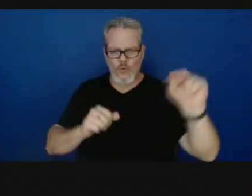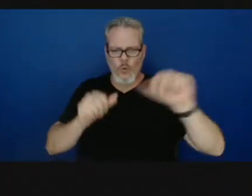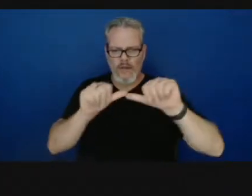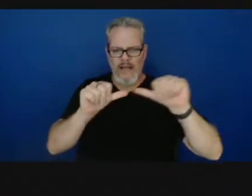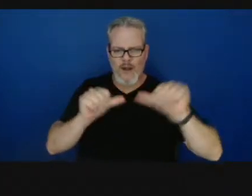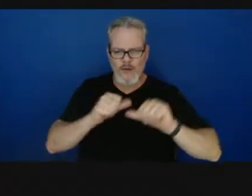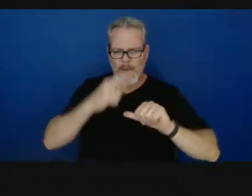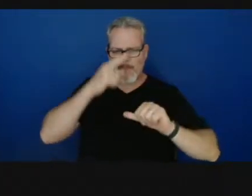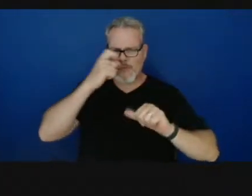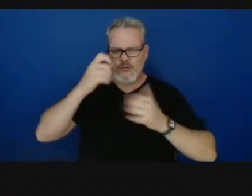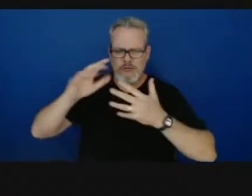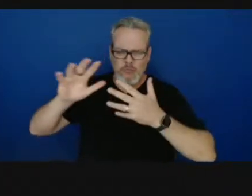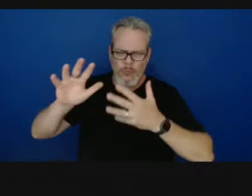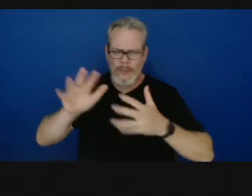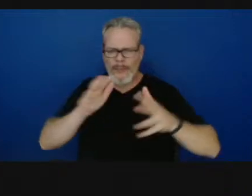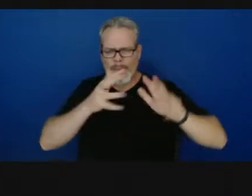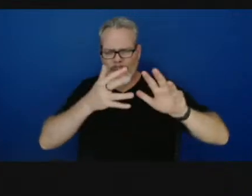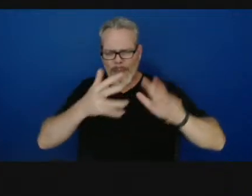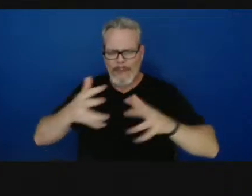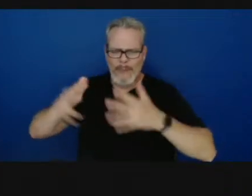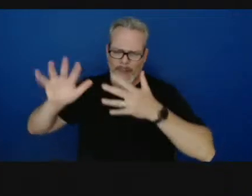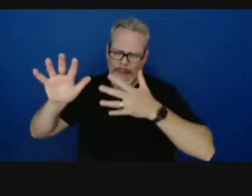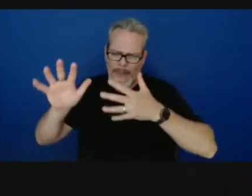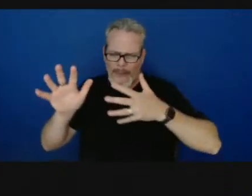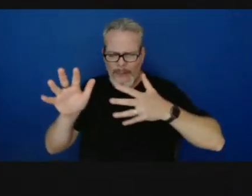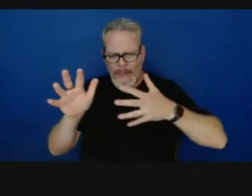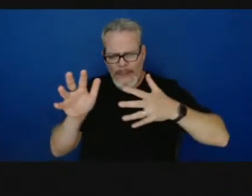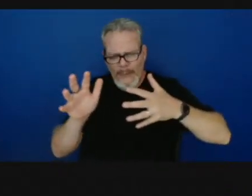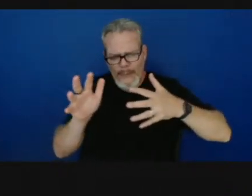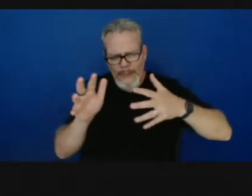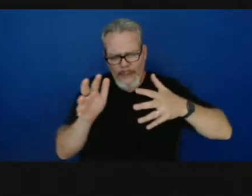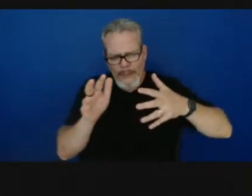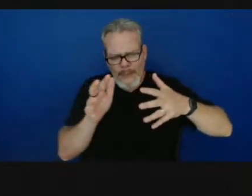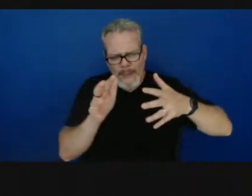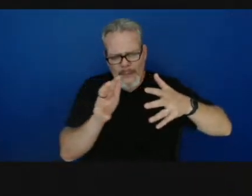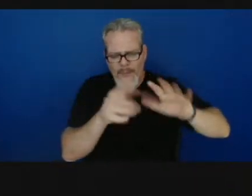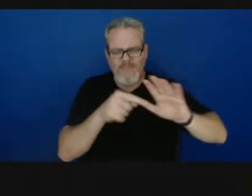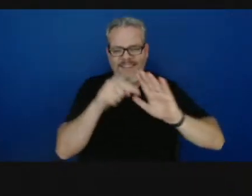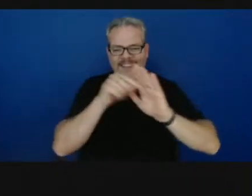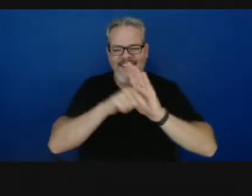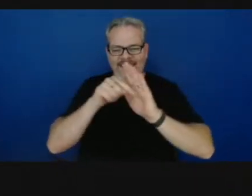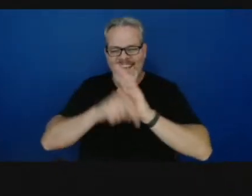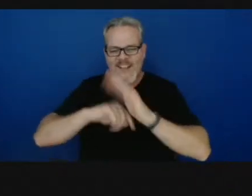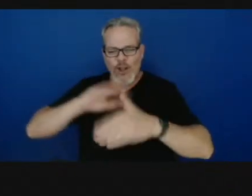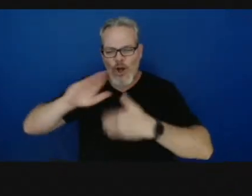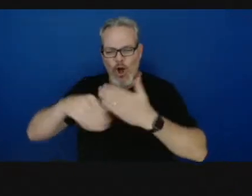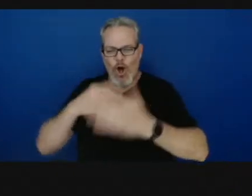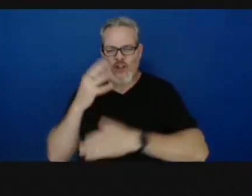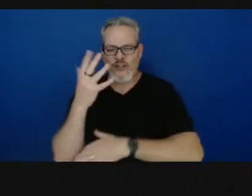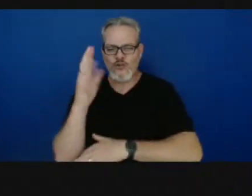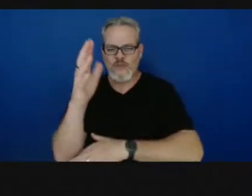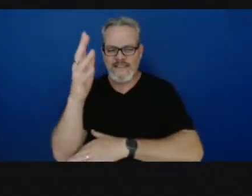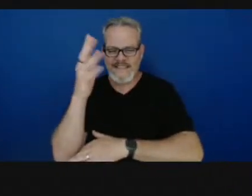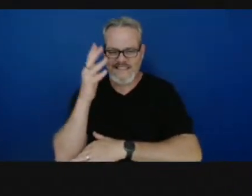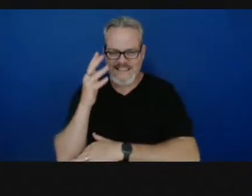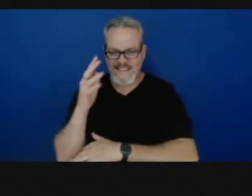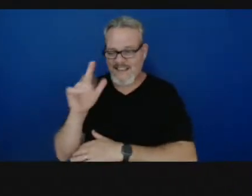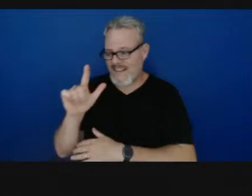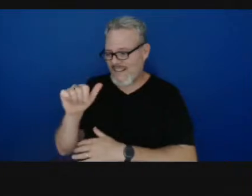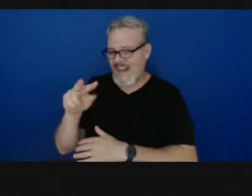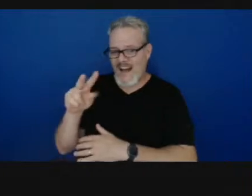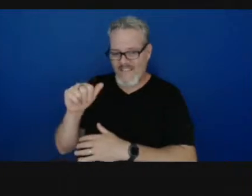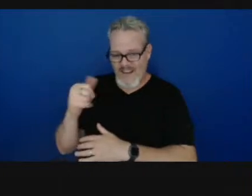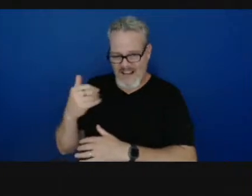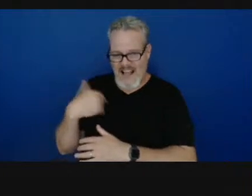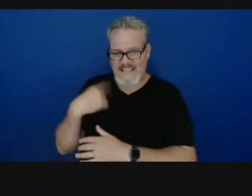volcanic gases from the lava flow over that area, killing the vegetation. The lava flows themselves have their own natural sound to them.